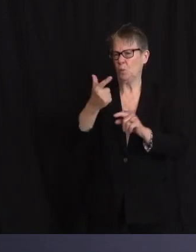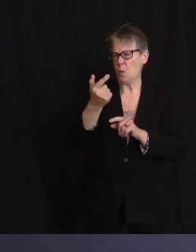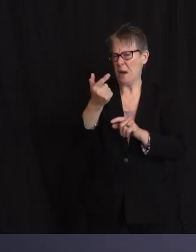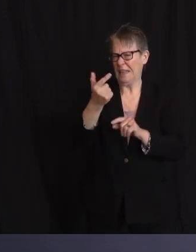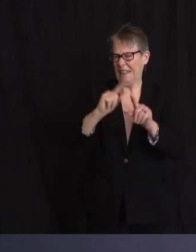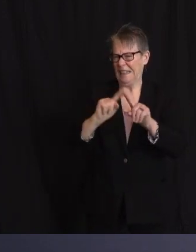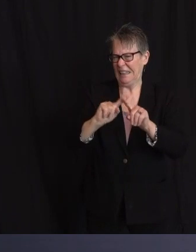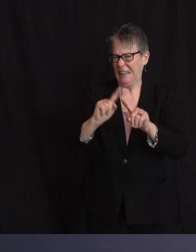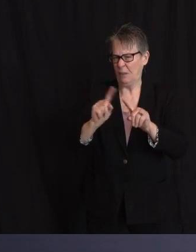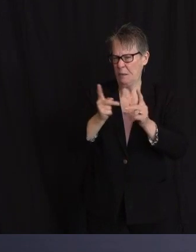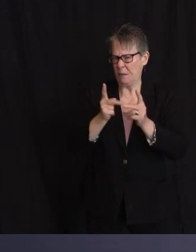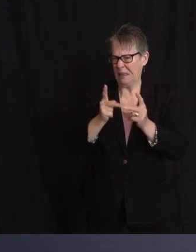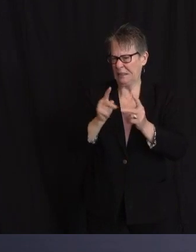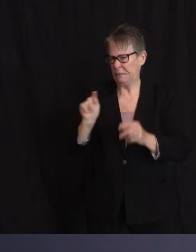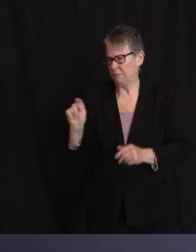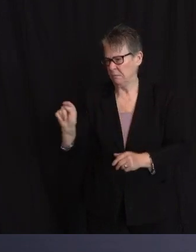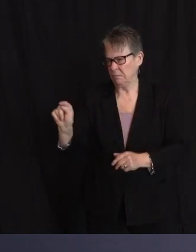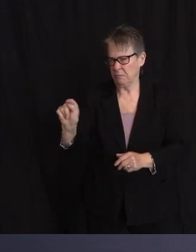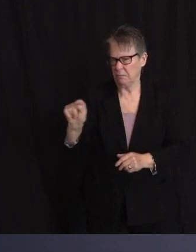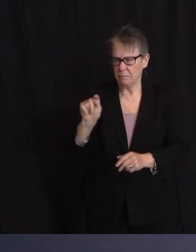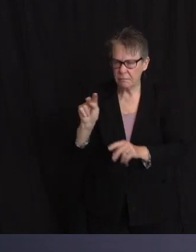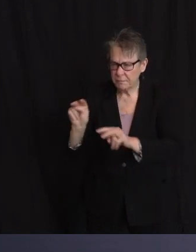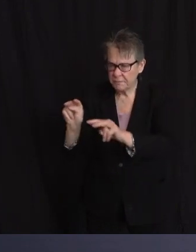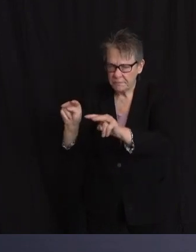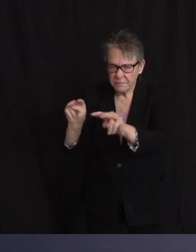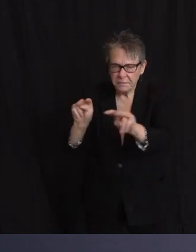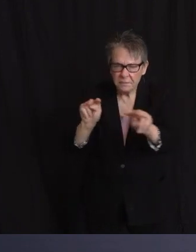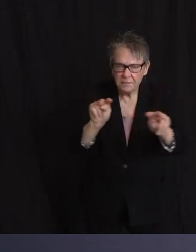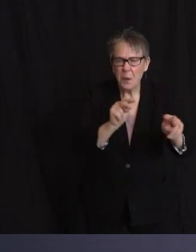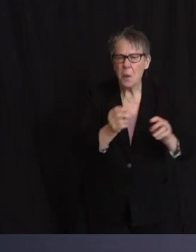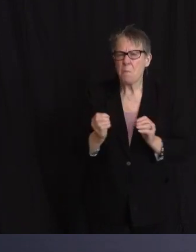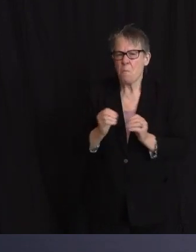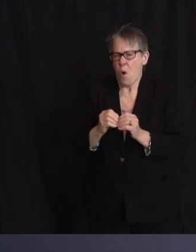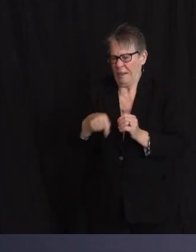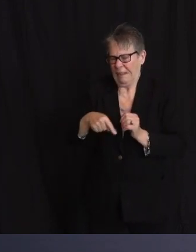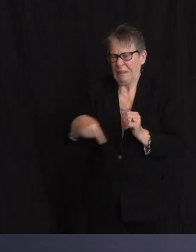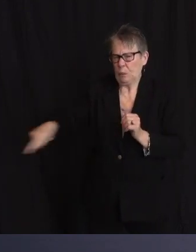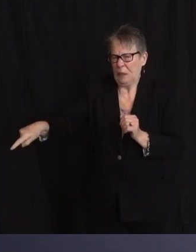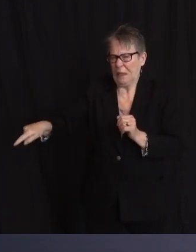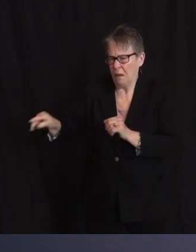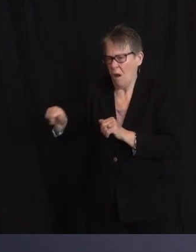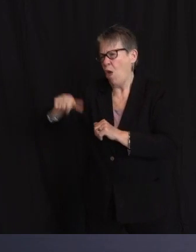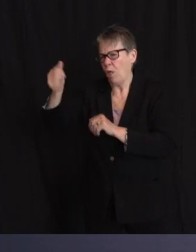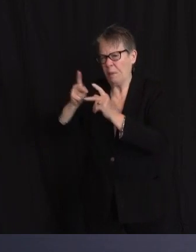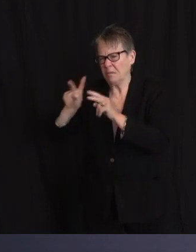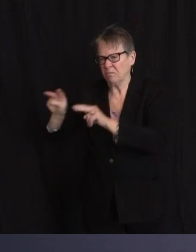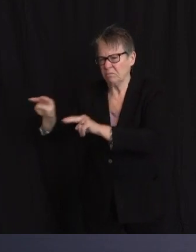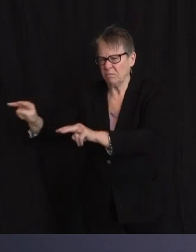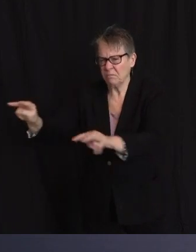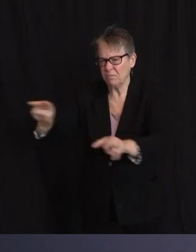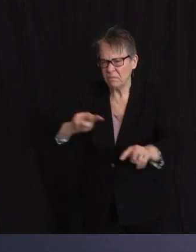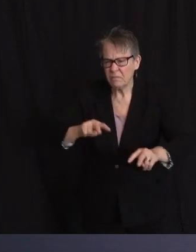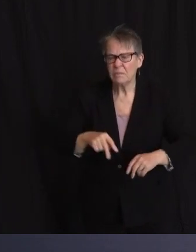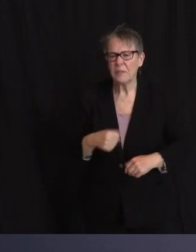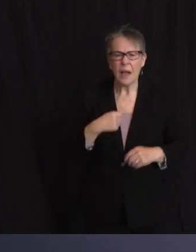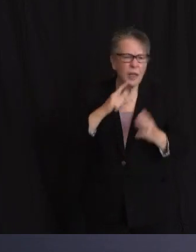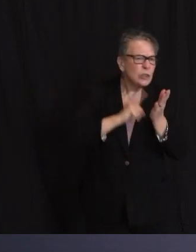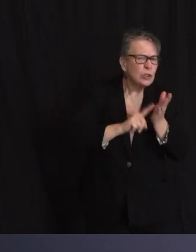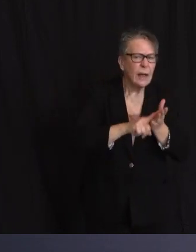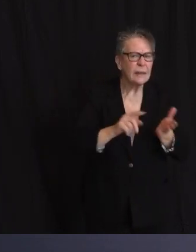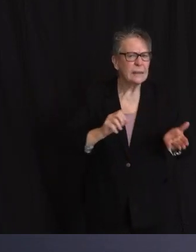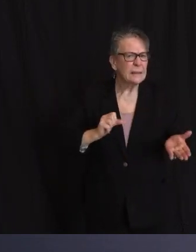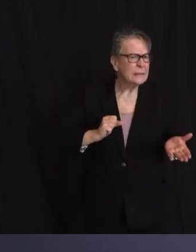infection control, staffing, availability of personal protective equipment, and implementation of an